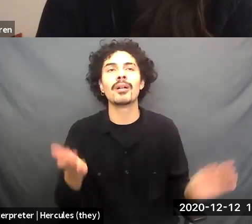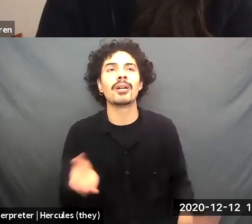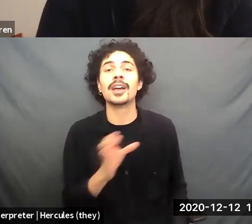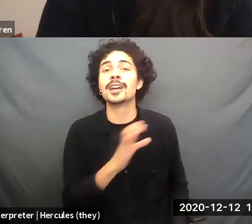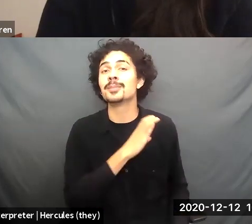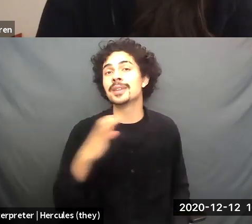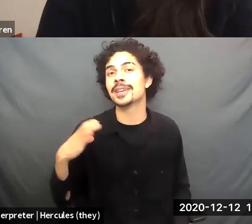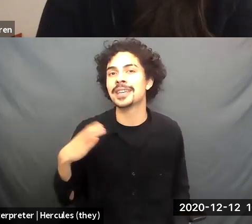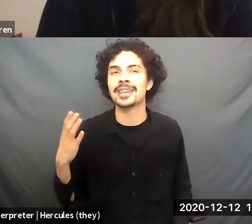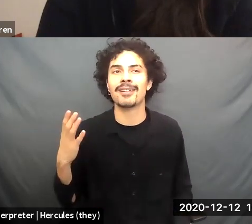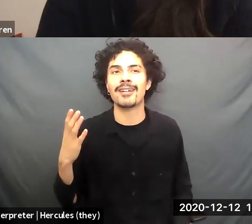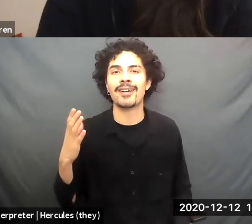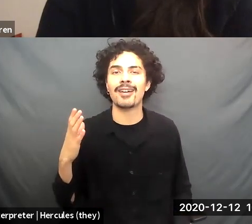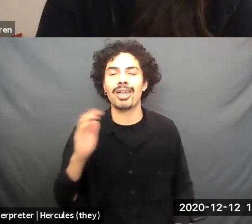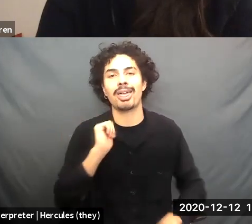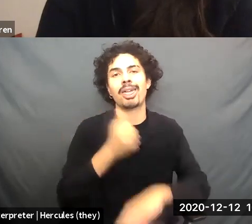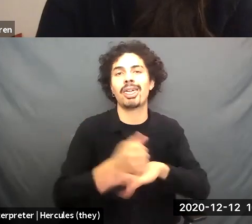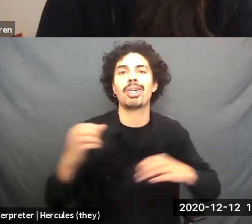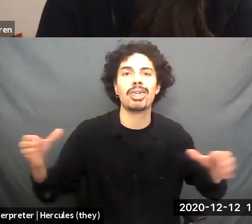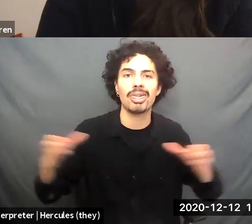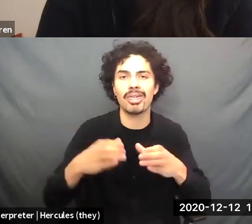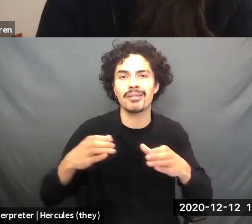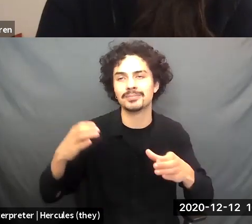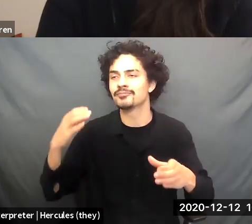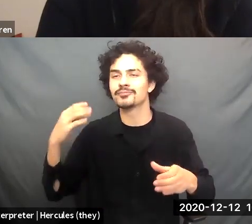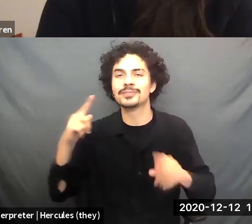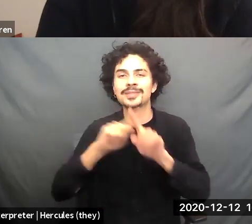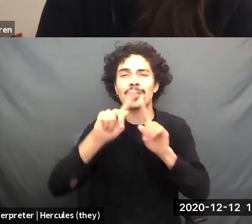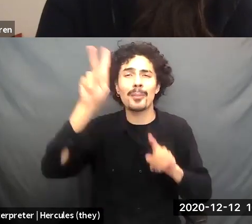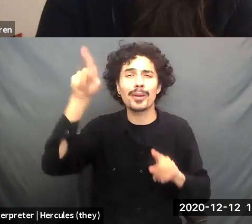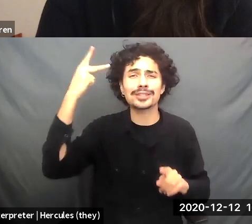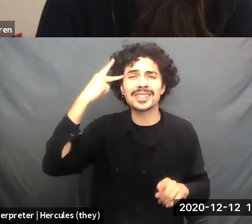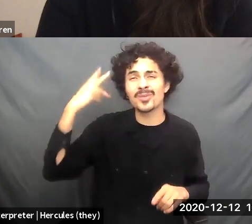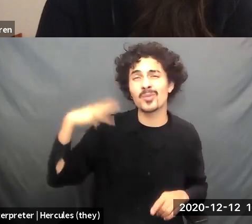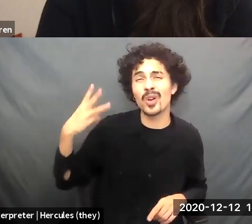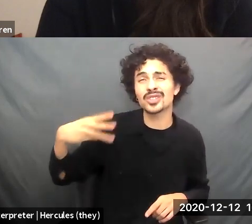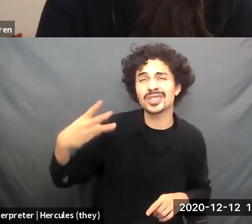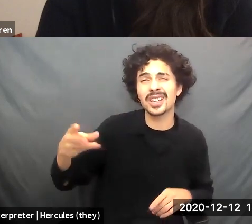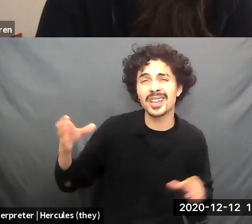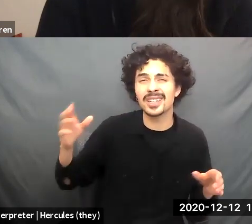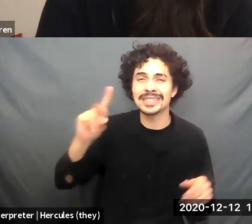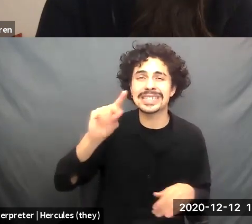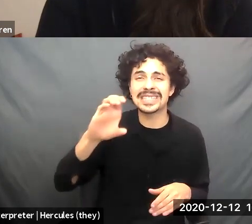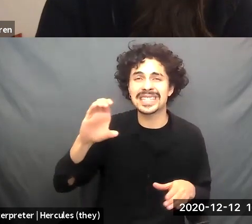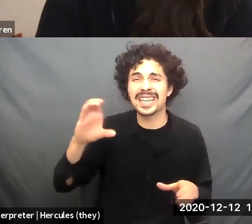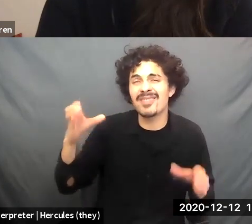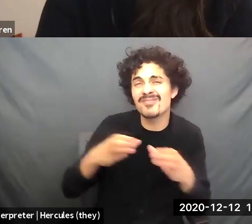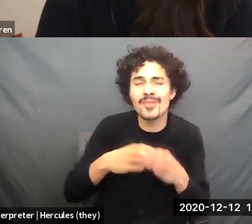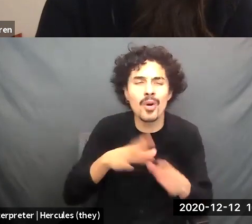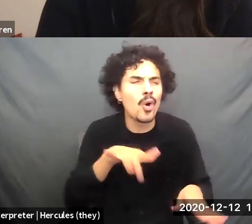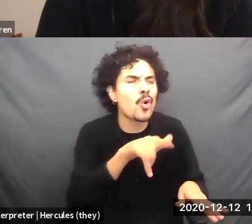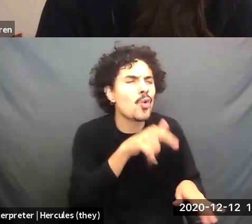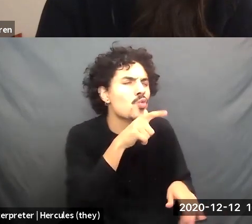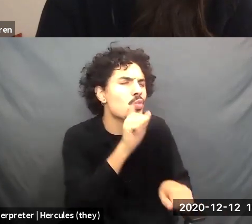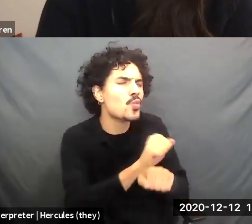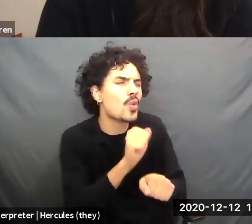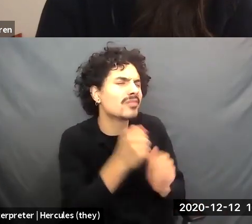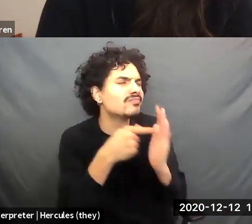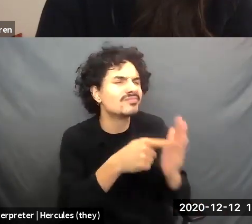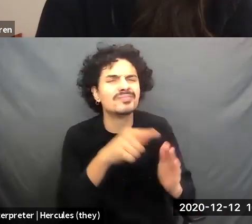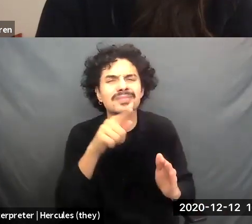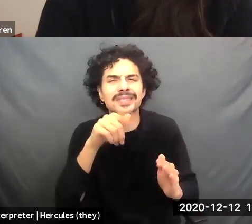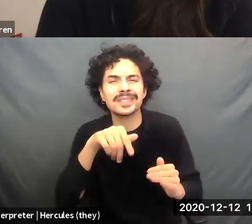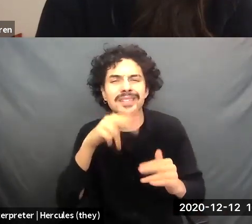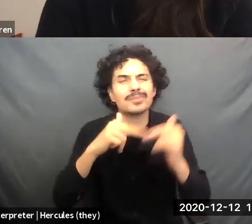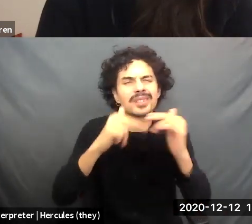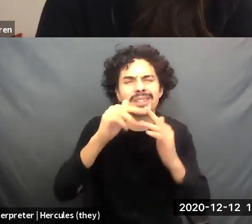Washington, uh, politicians then deciding who, whose work goes up in the Capitol would have the whole structure